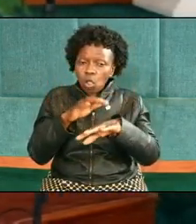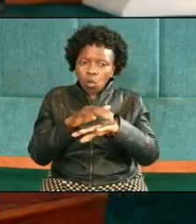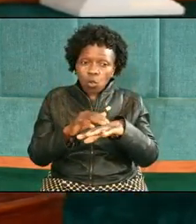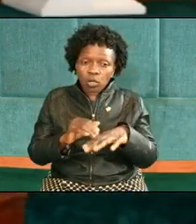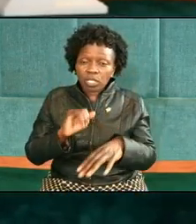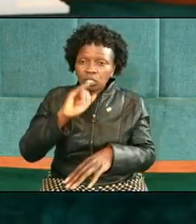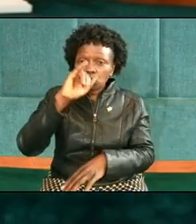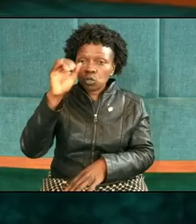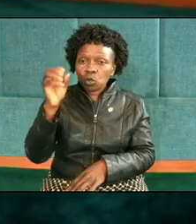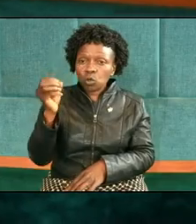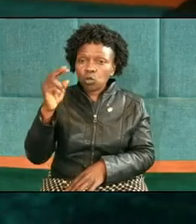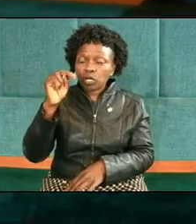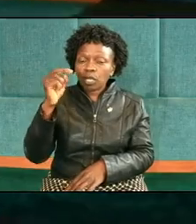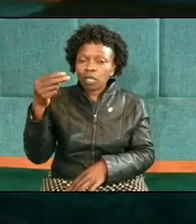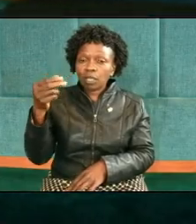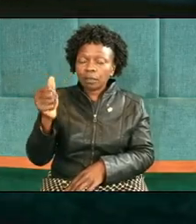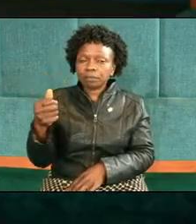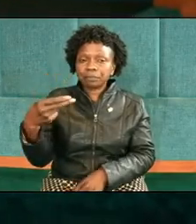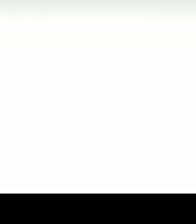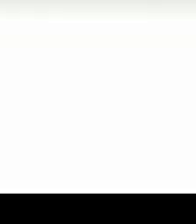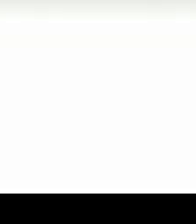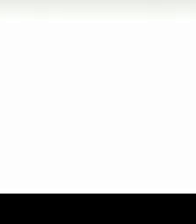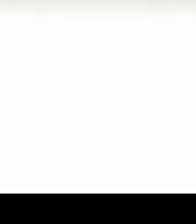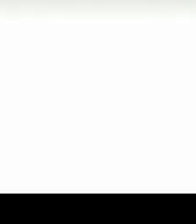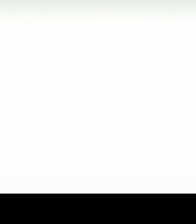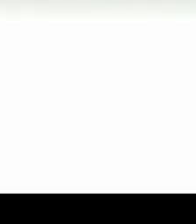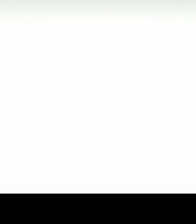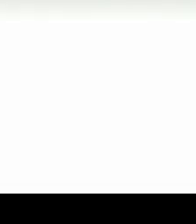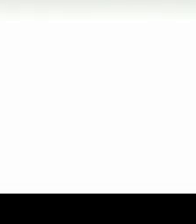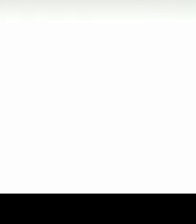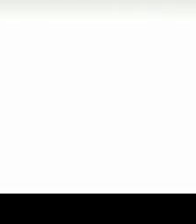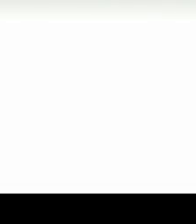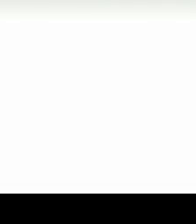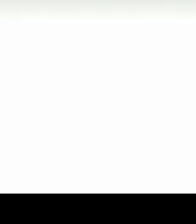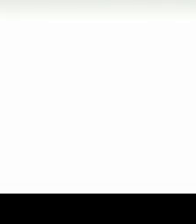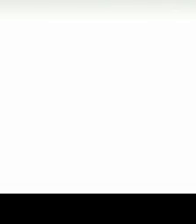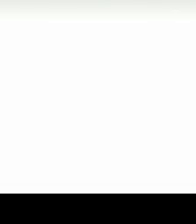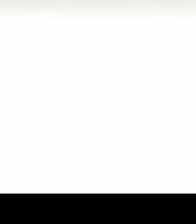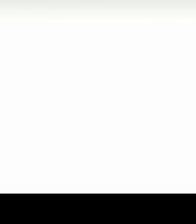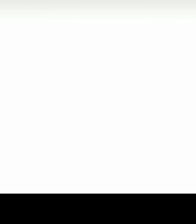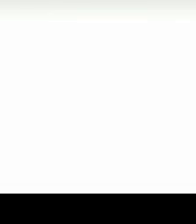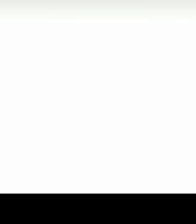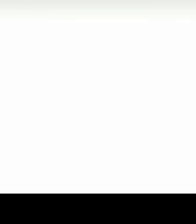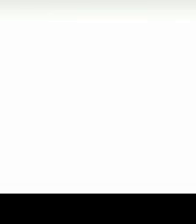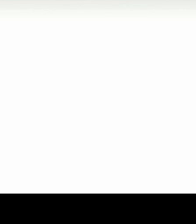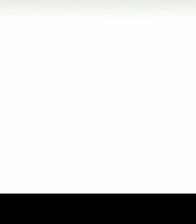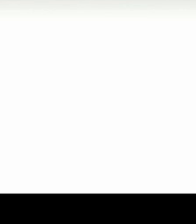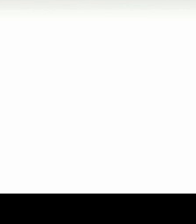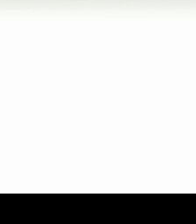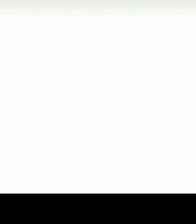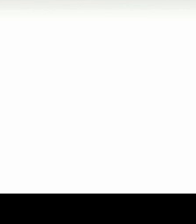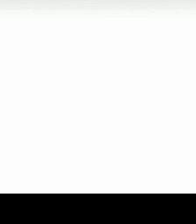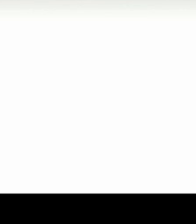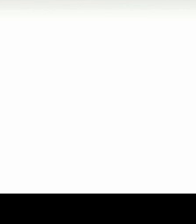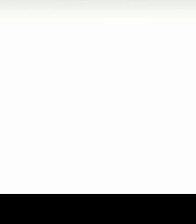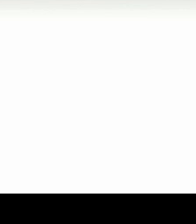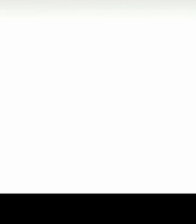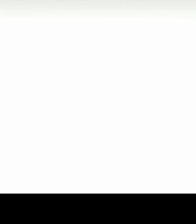Calling Jonah. Calling Jonah. As we continue